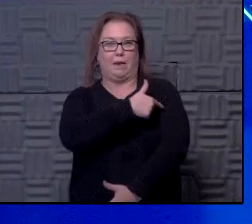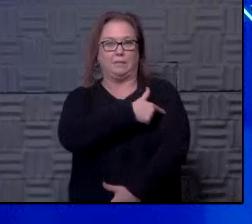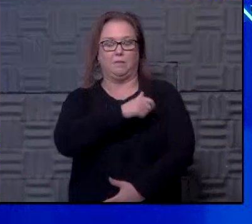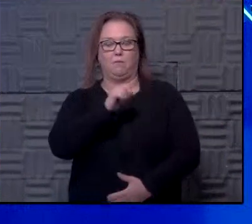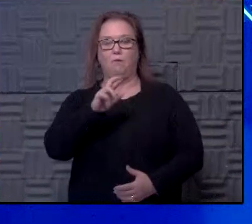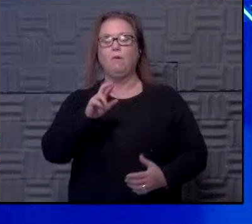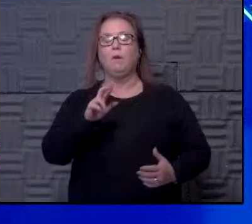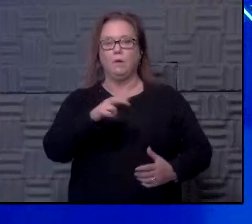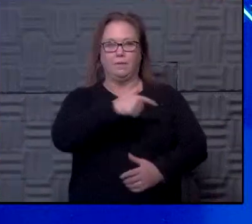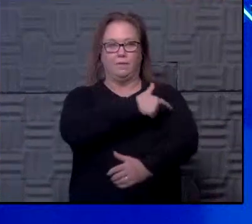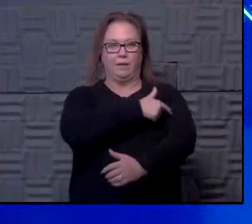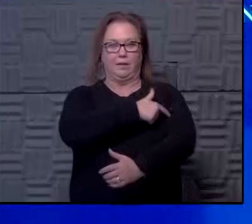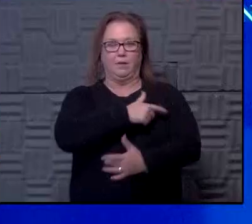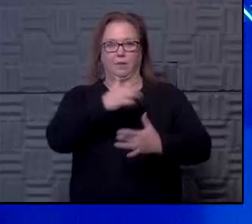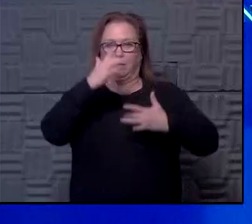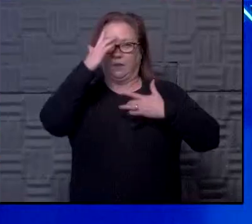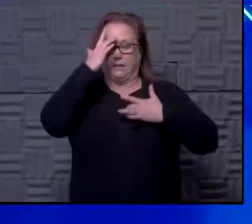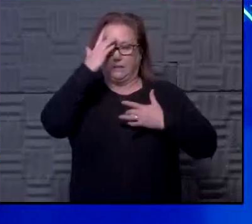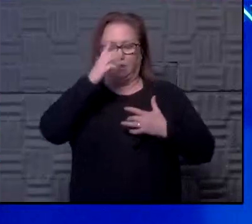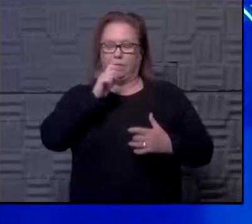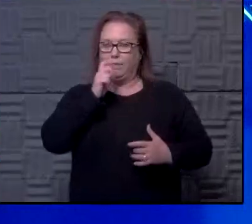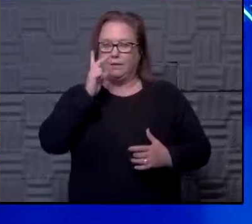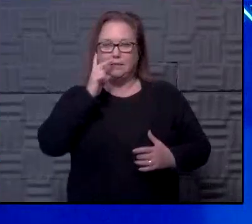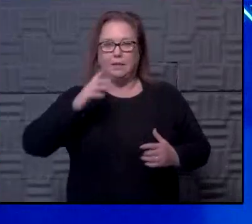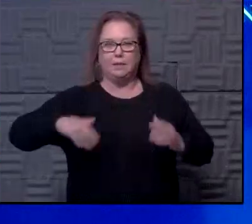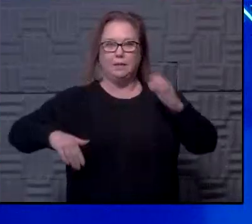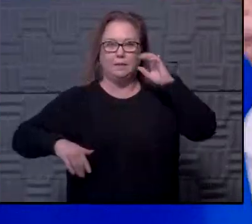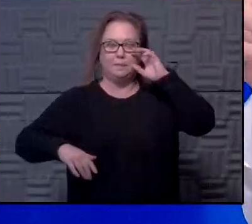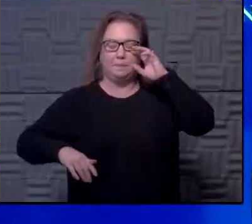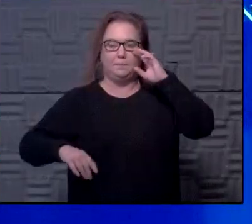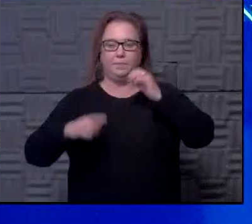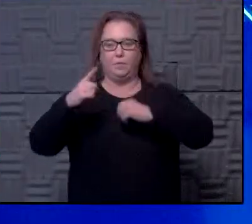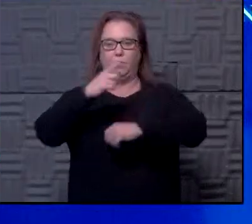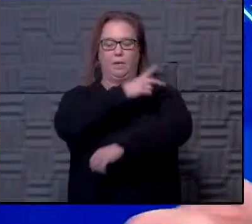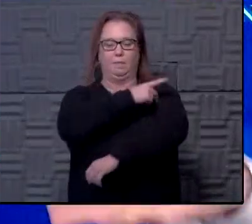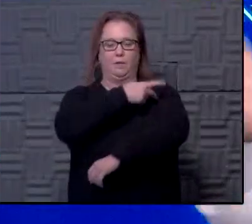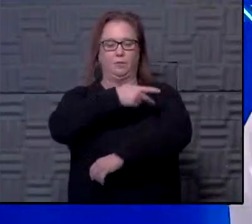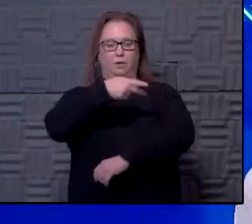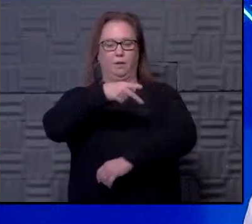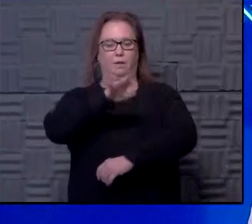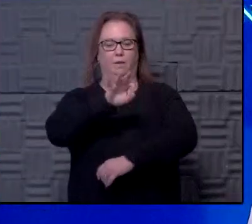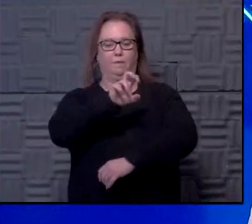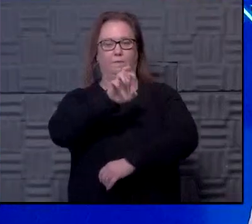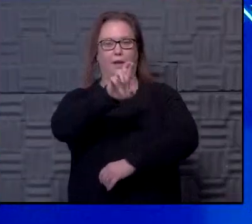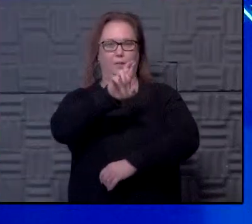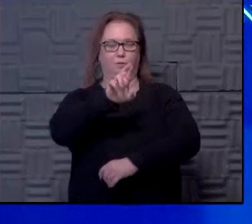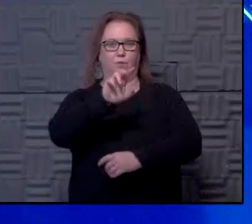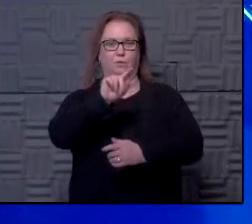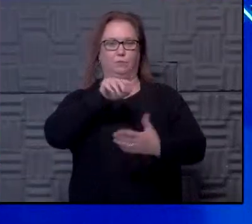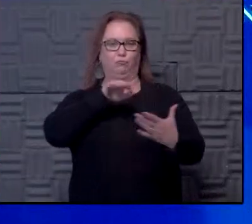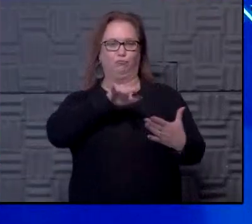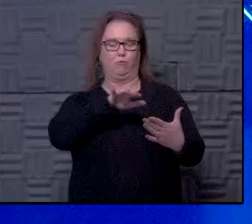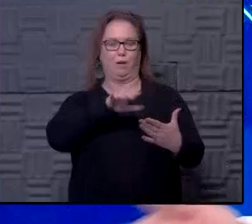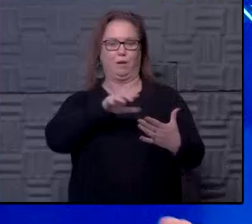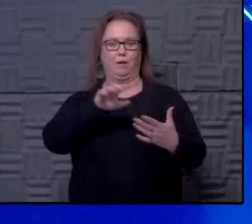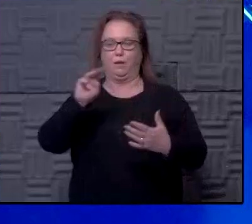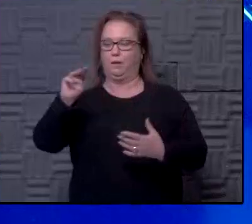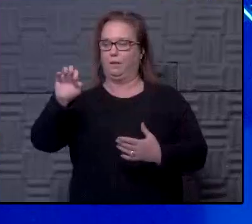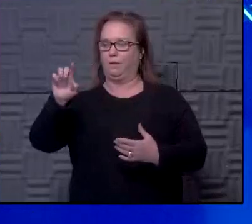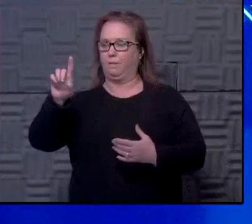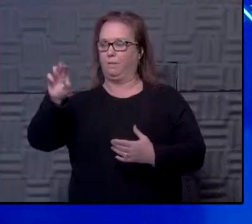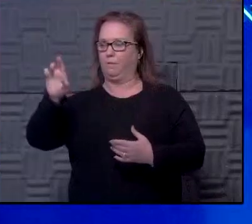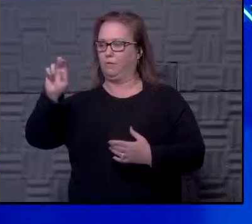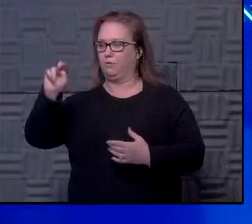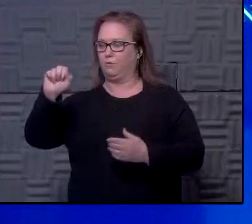or despite the vaccine you get really sick, which we haven't actually seen yet, except for one patient in the Pfizer trial, because everybody in the Moderna